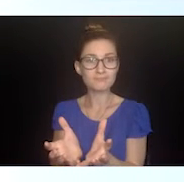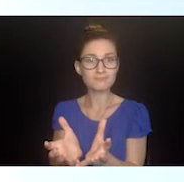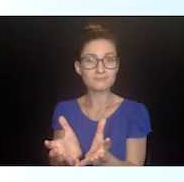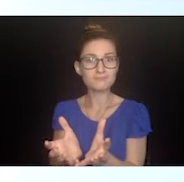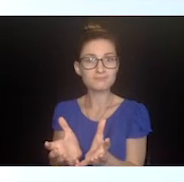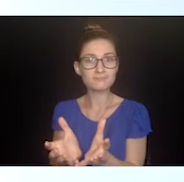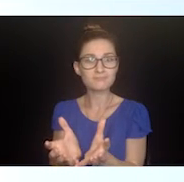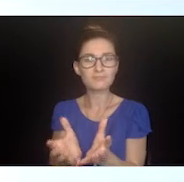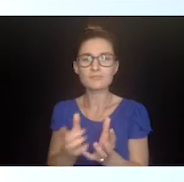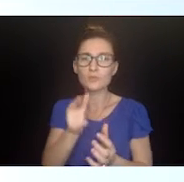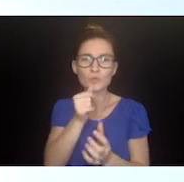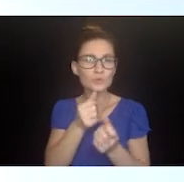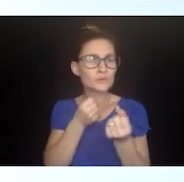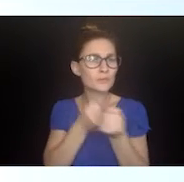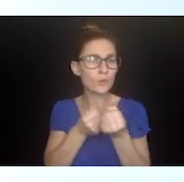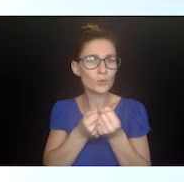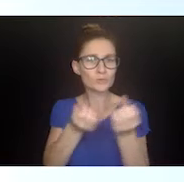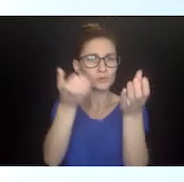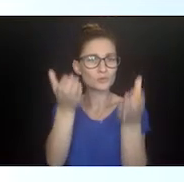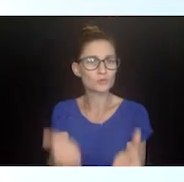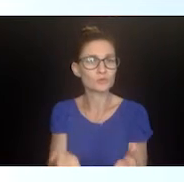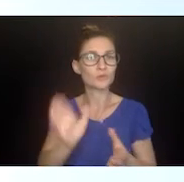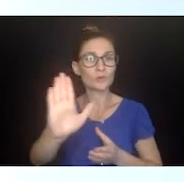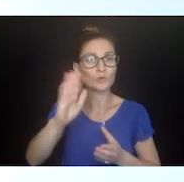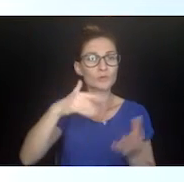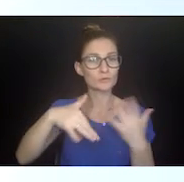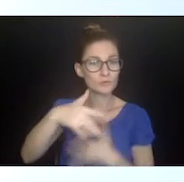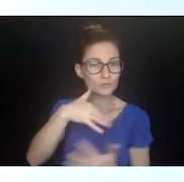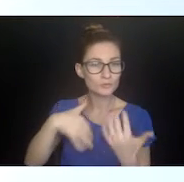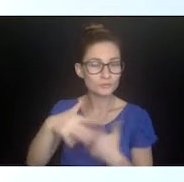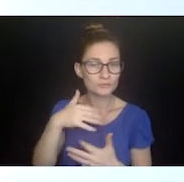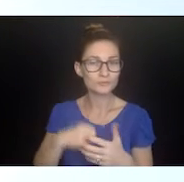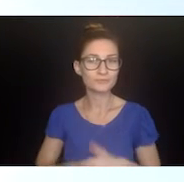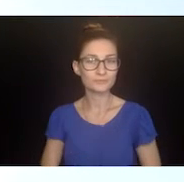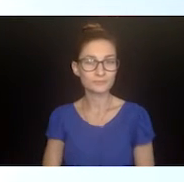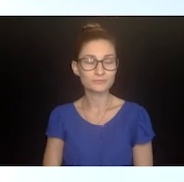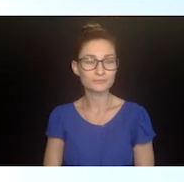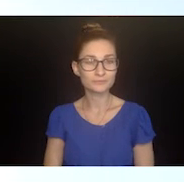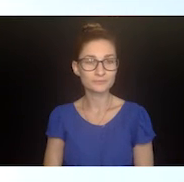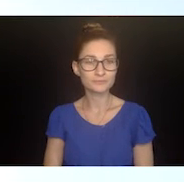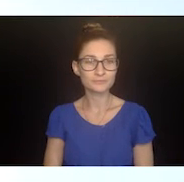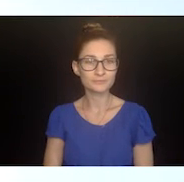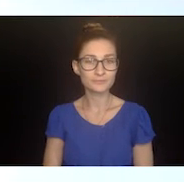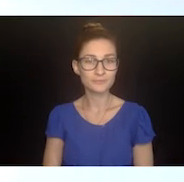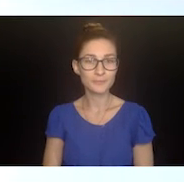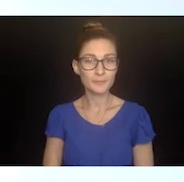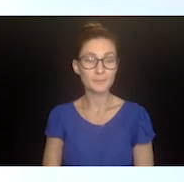well, number of tribes support you in your social interaction